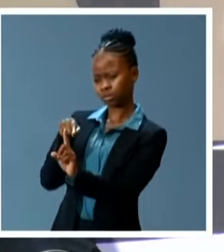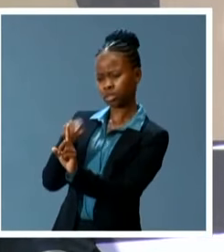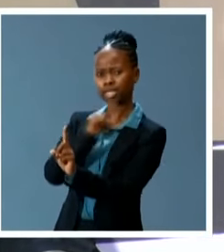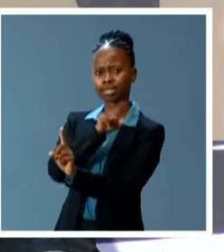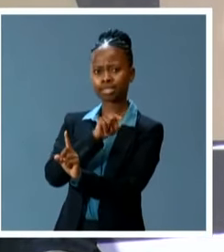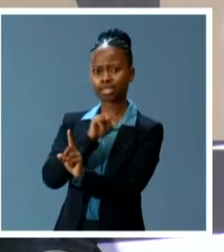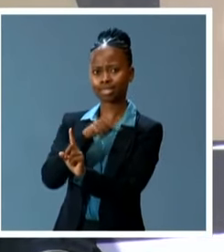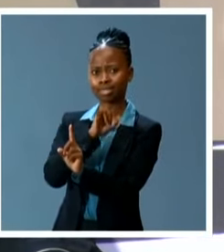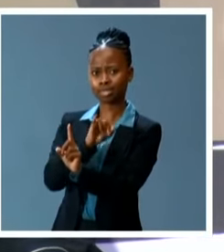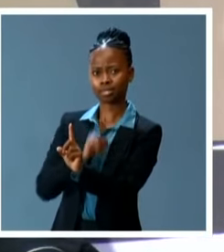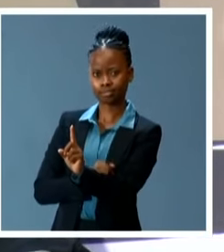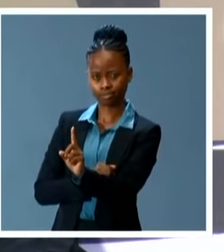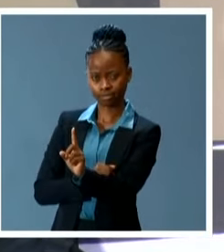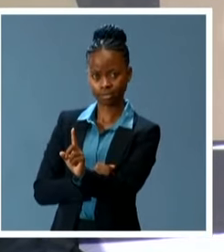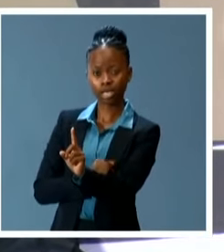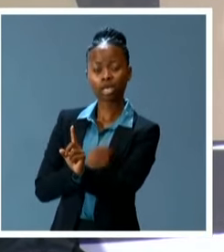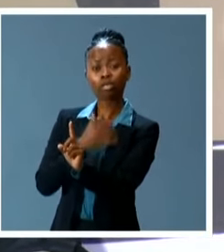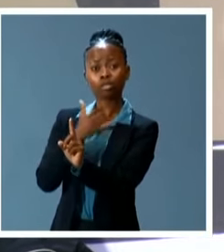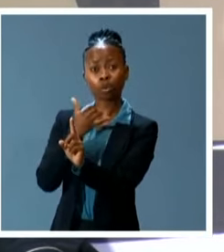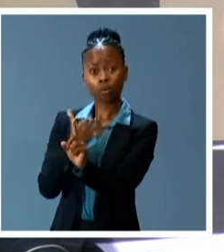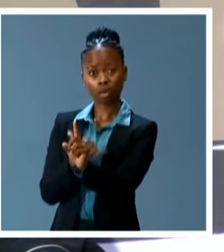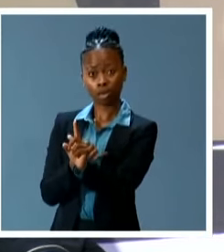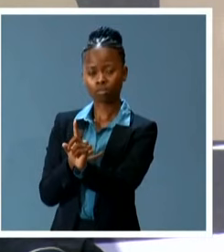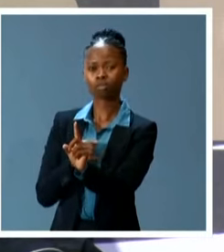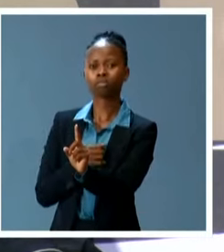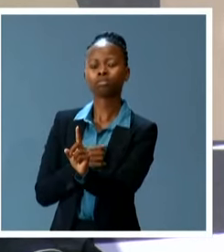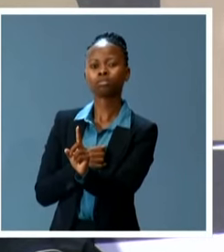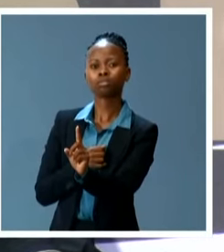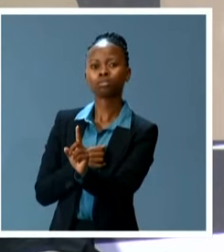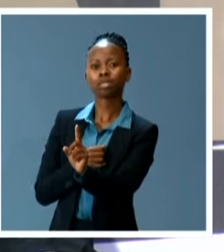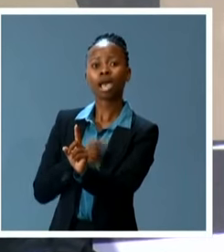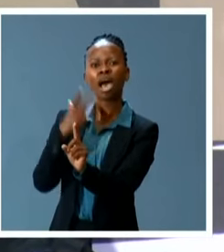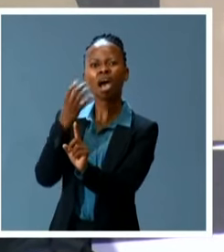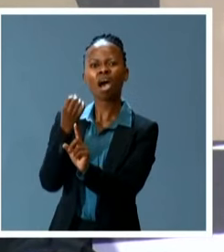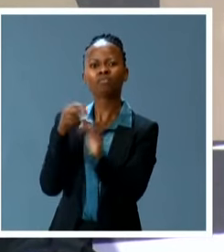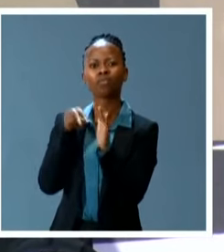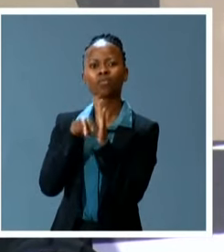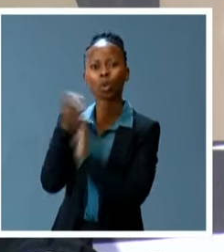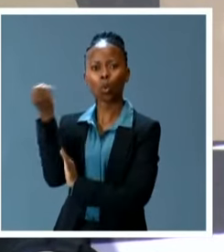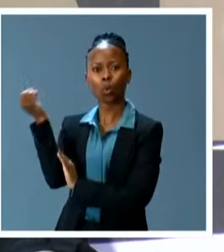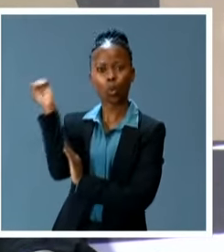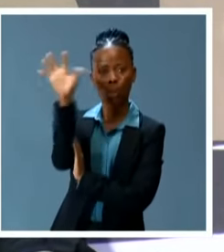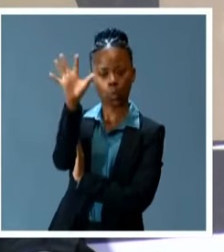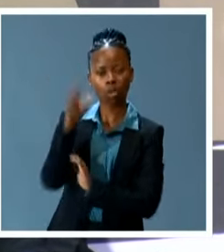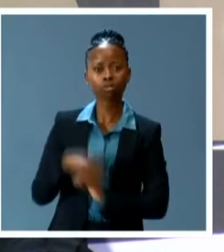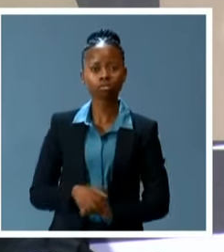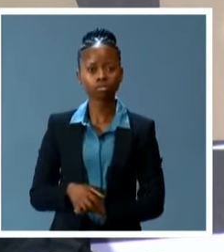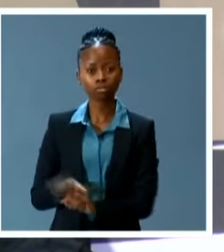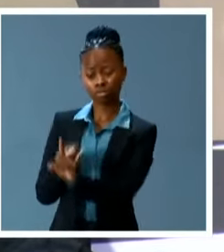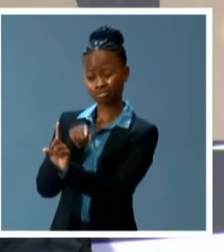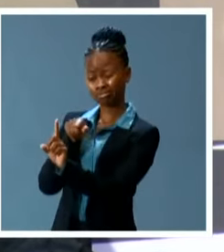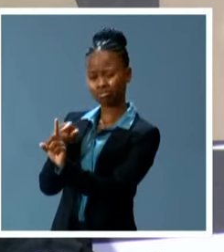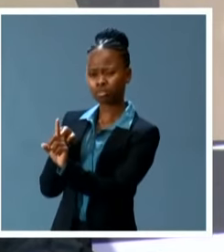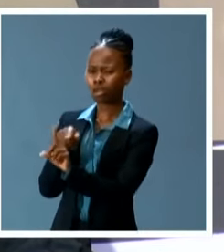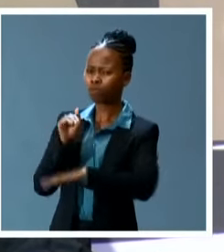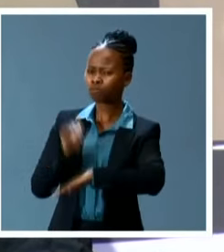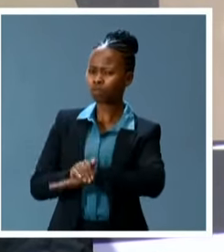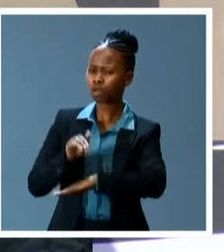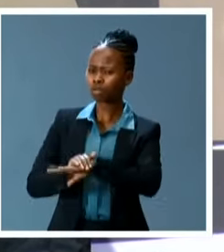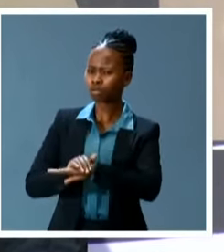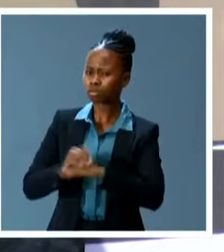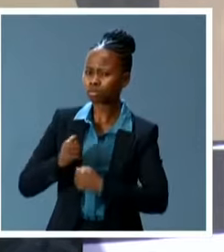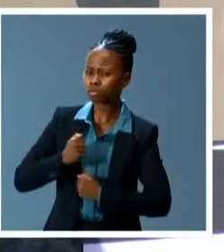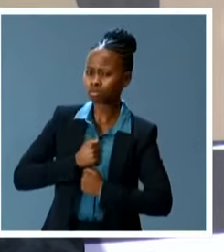Mandela, courtesy of Anand Singh and Video Vision. We came to know her as a friend, and we